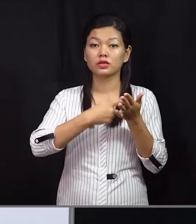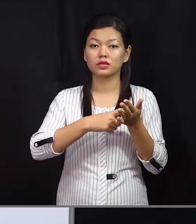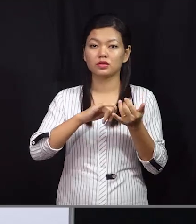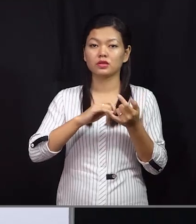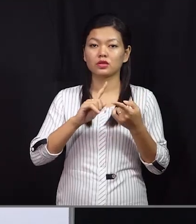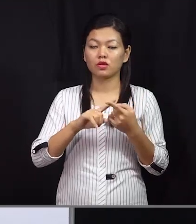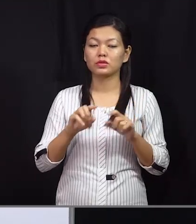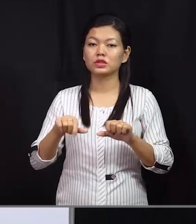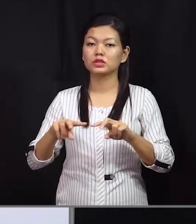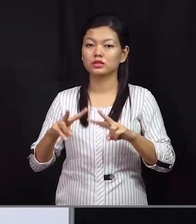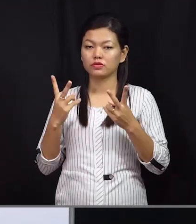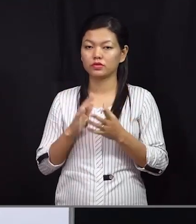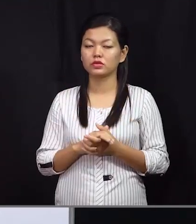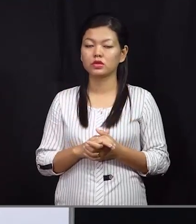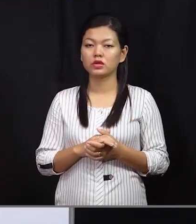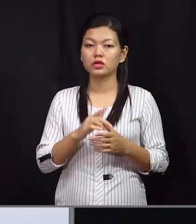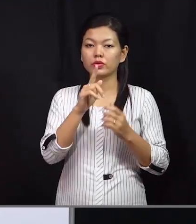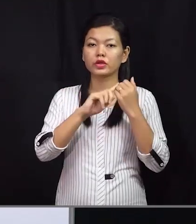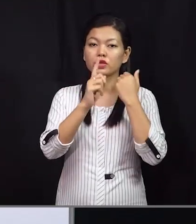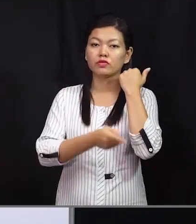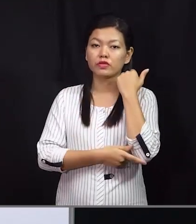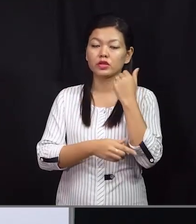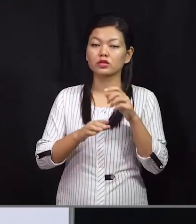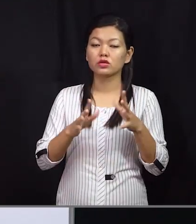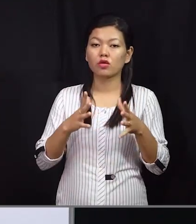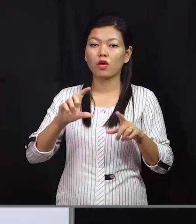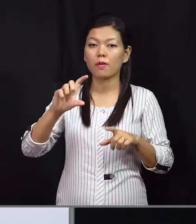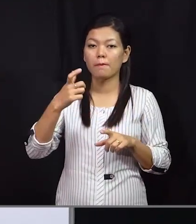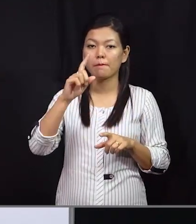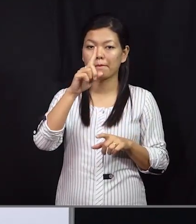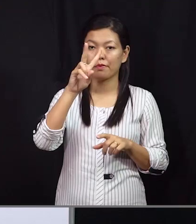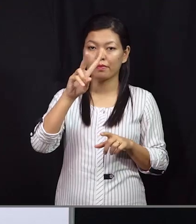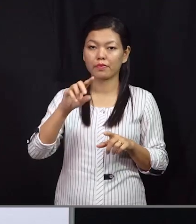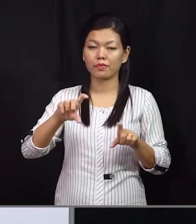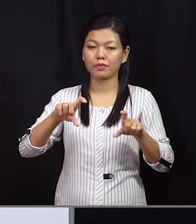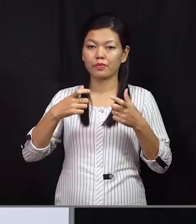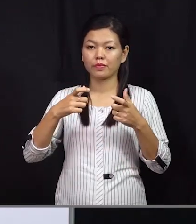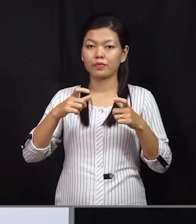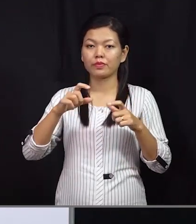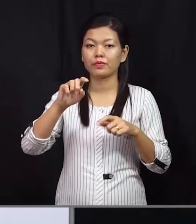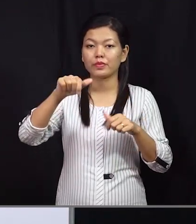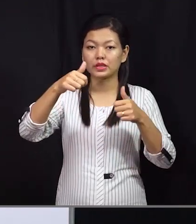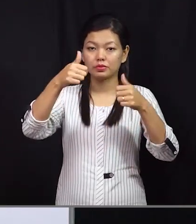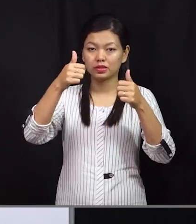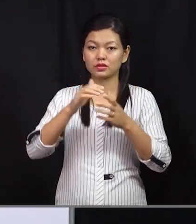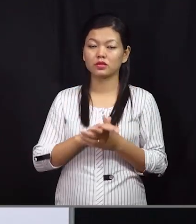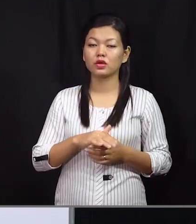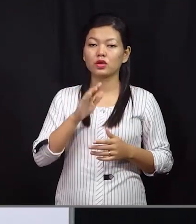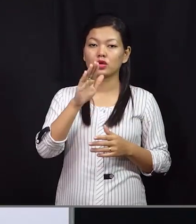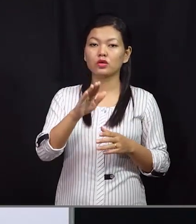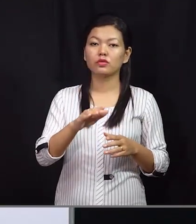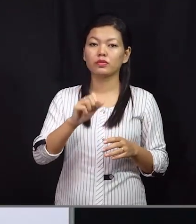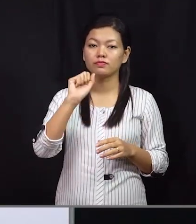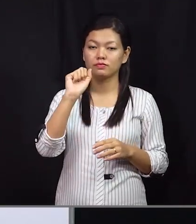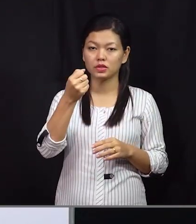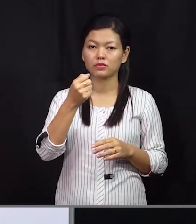class 12 or degree, you will be able to become a risk taker. You will become independent in your decision making,